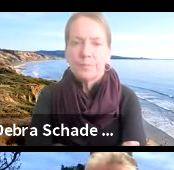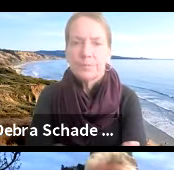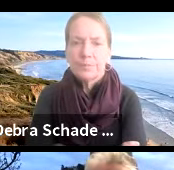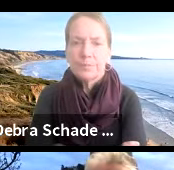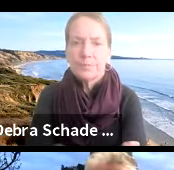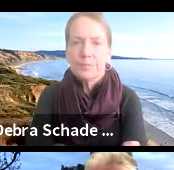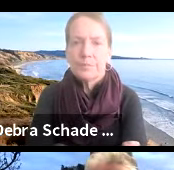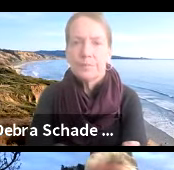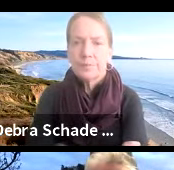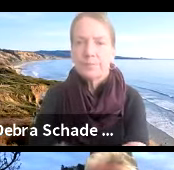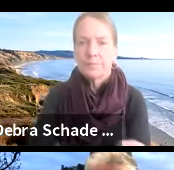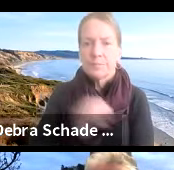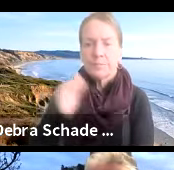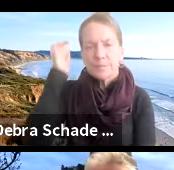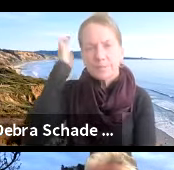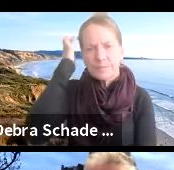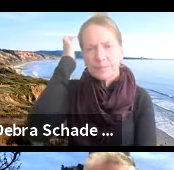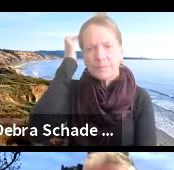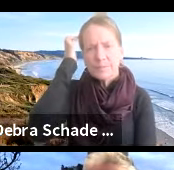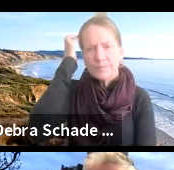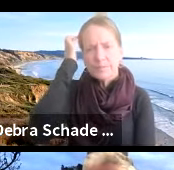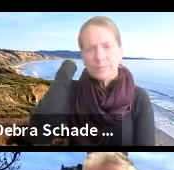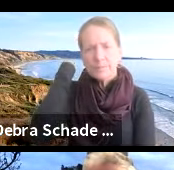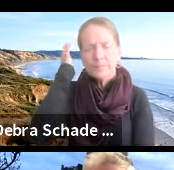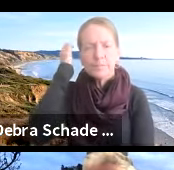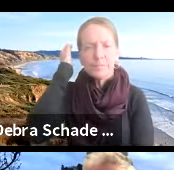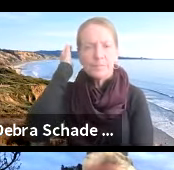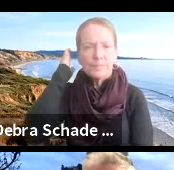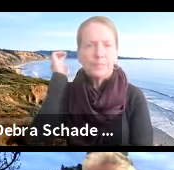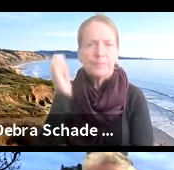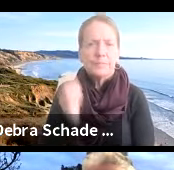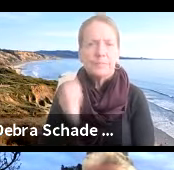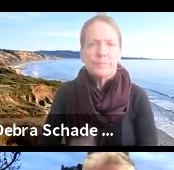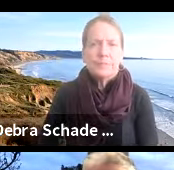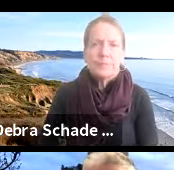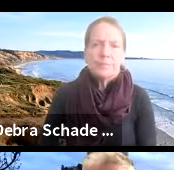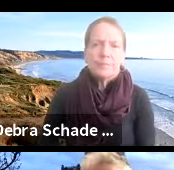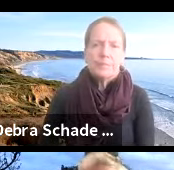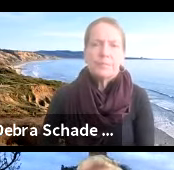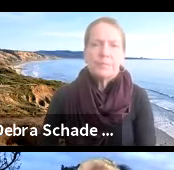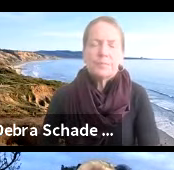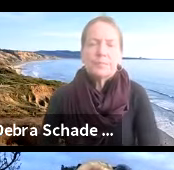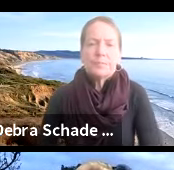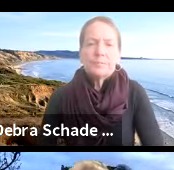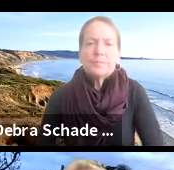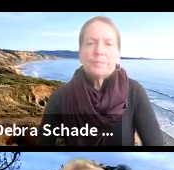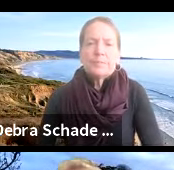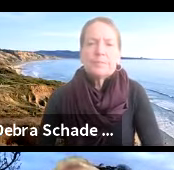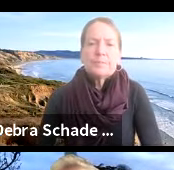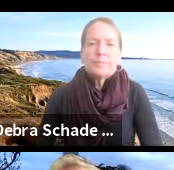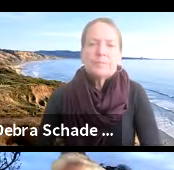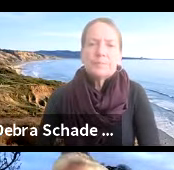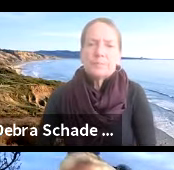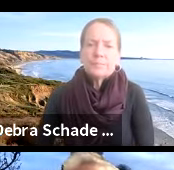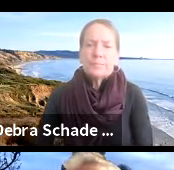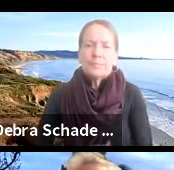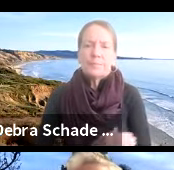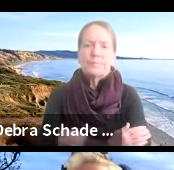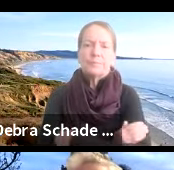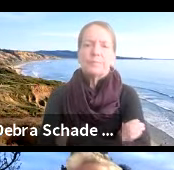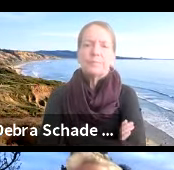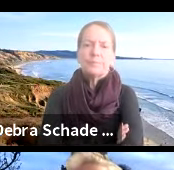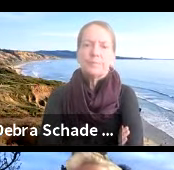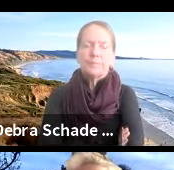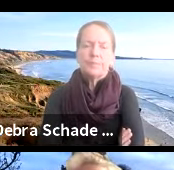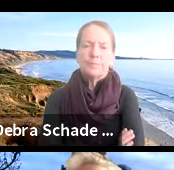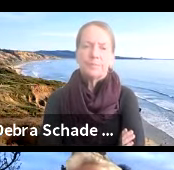and the second one second. So the first one, so when we originally started this project, we thought that pay for performance,